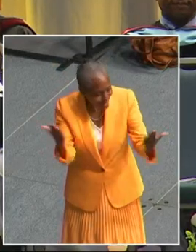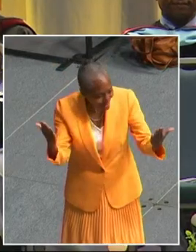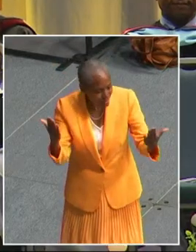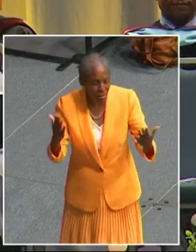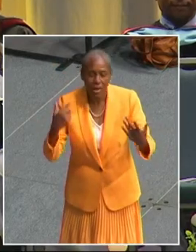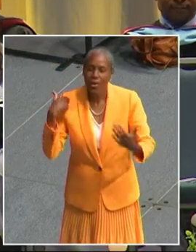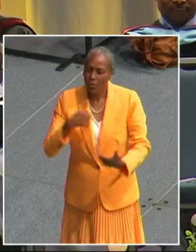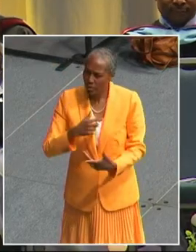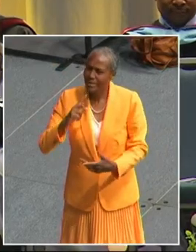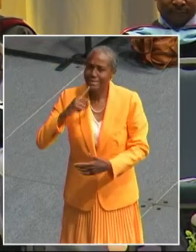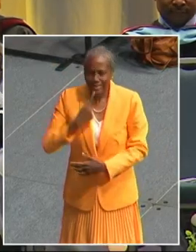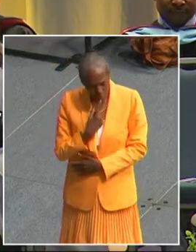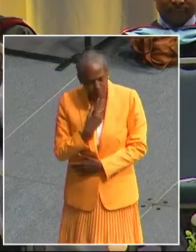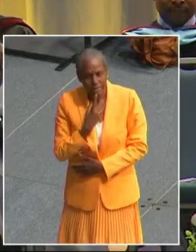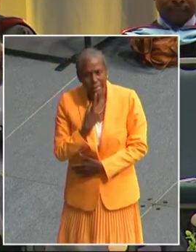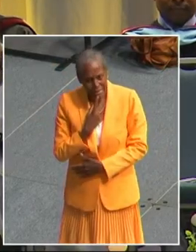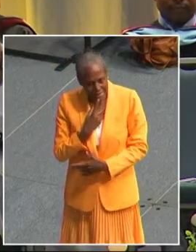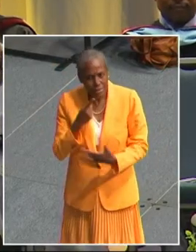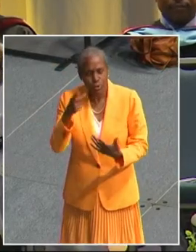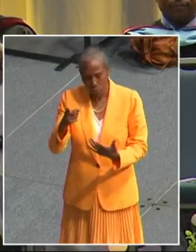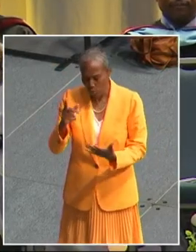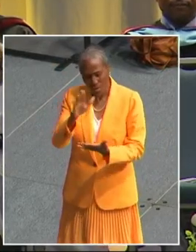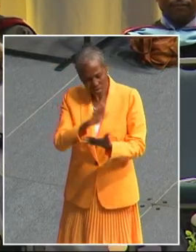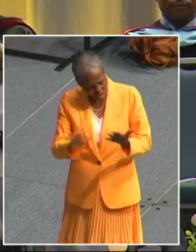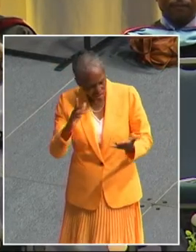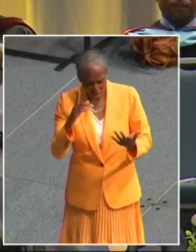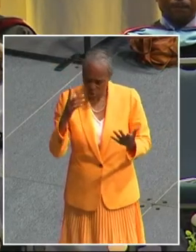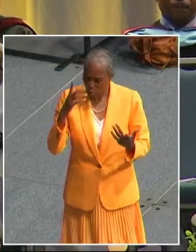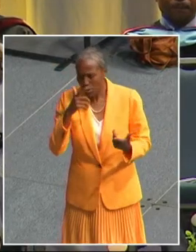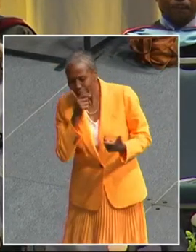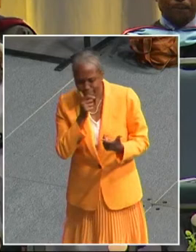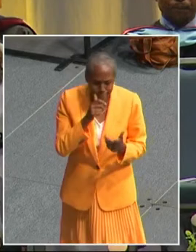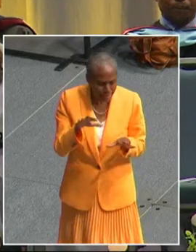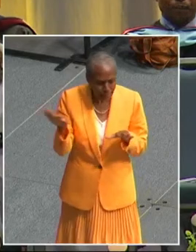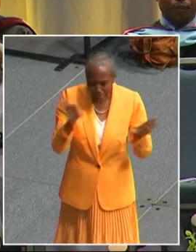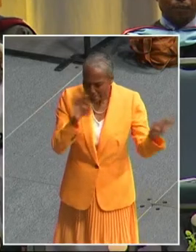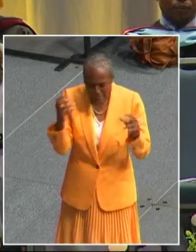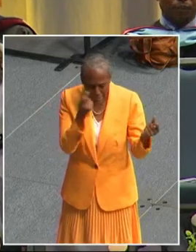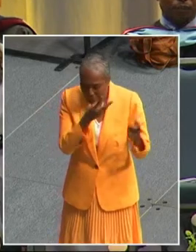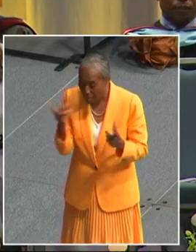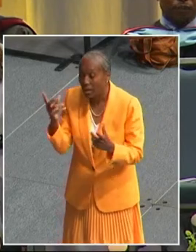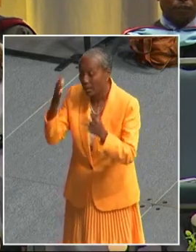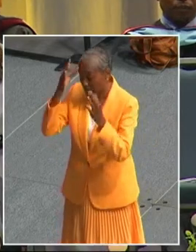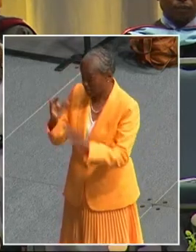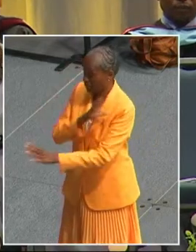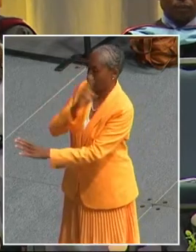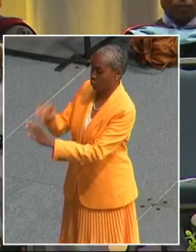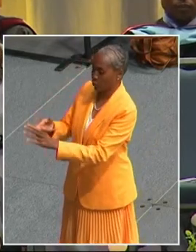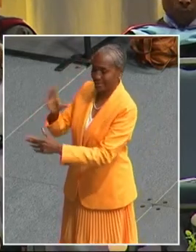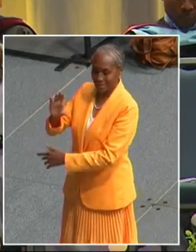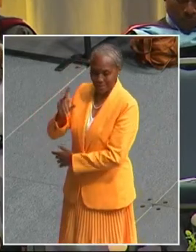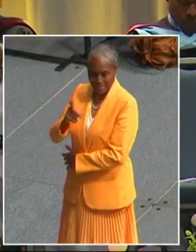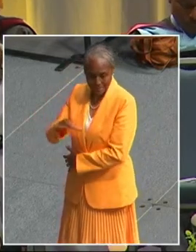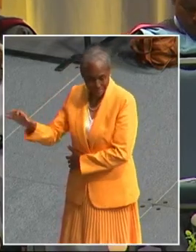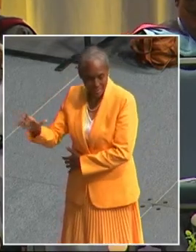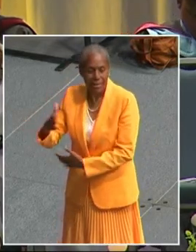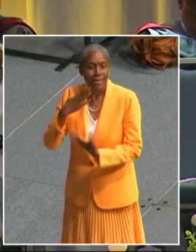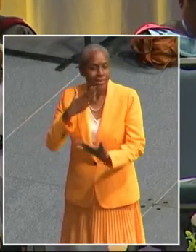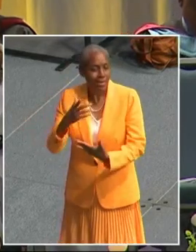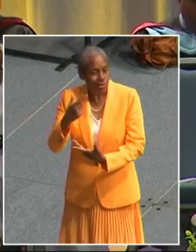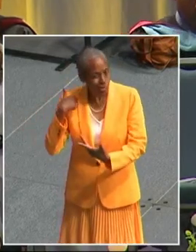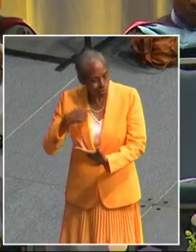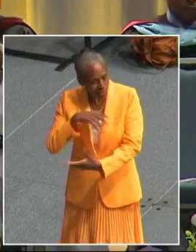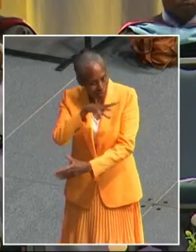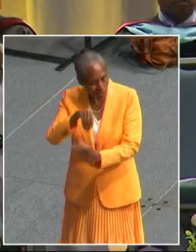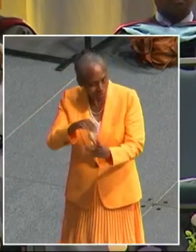very seriously. You had a lot of options. We thank you for choosing Central Piedmont. We thank you for allowing us to be part of your